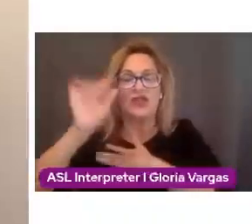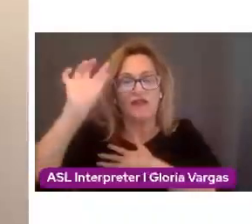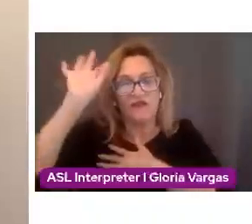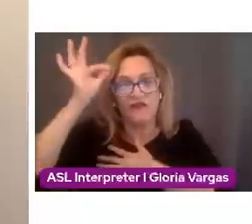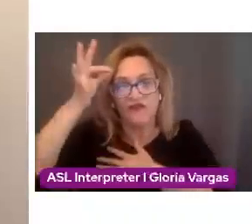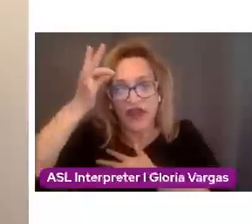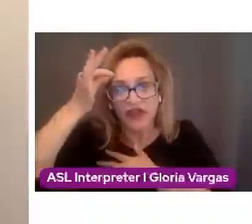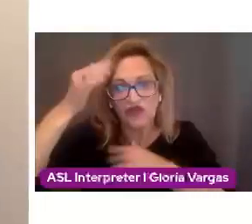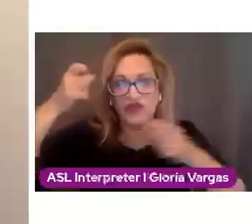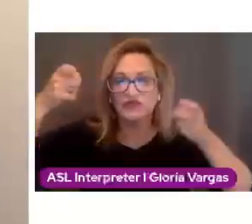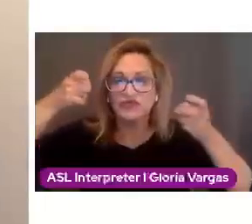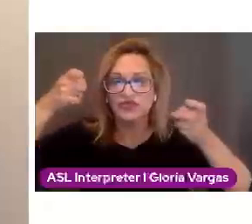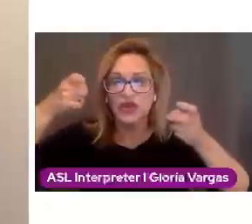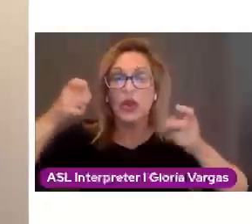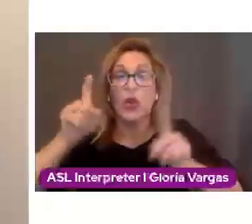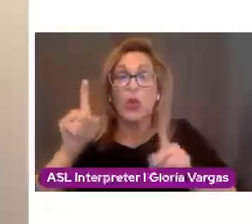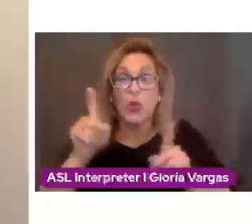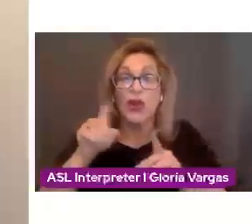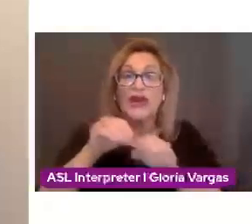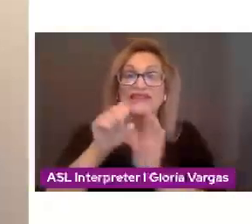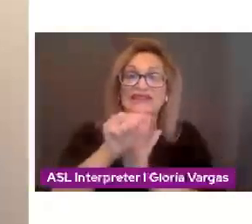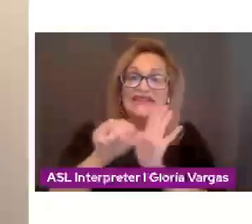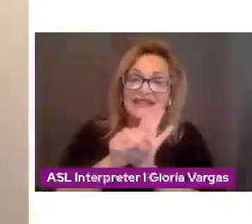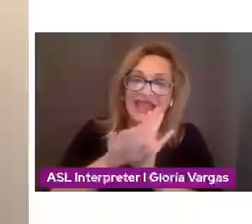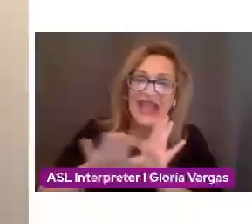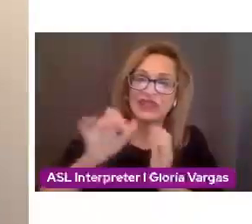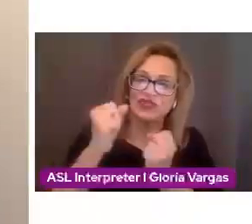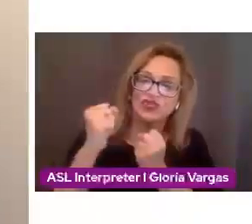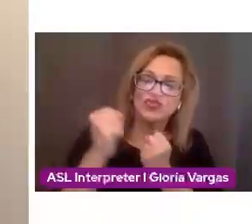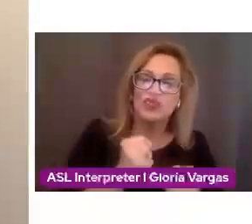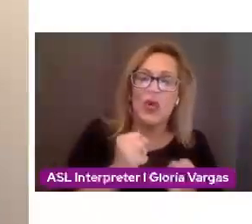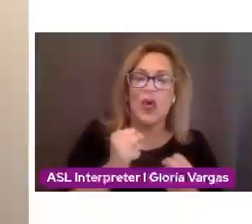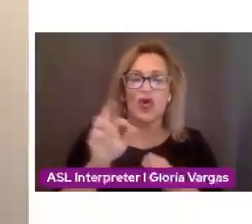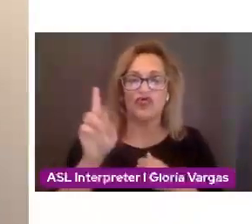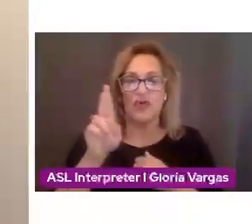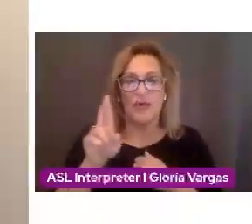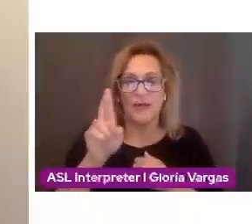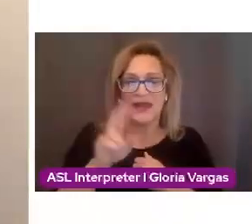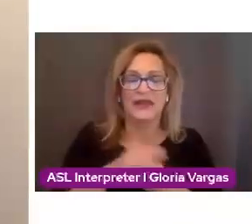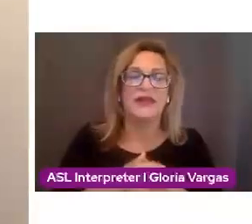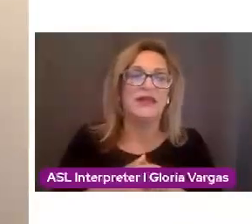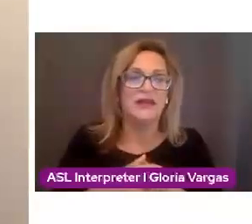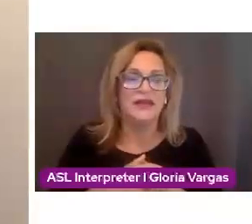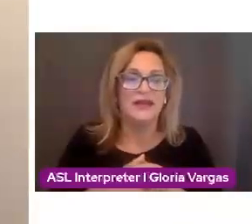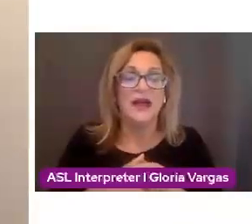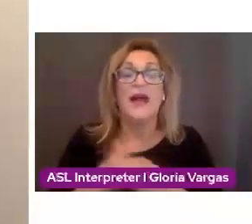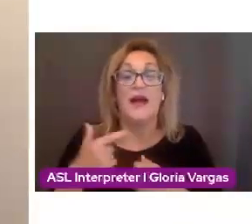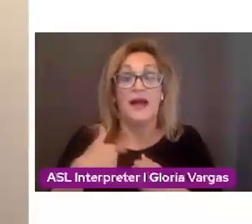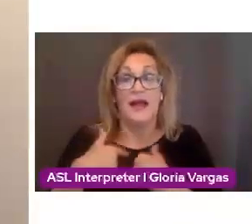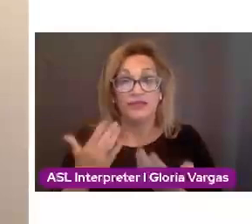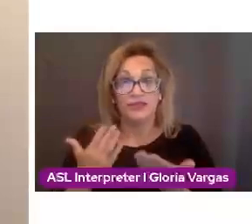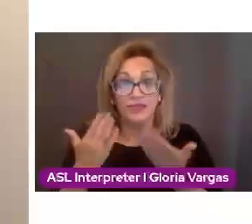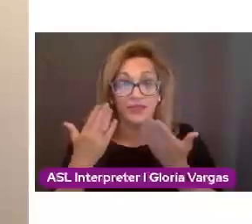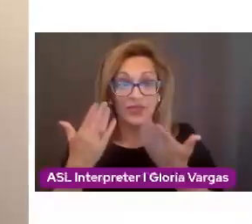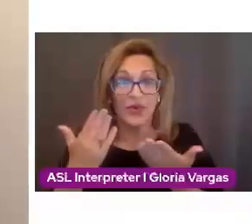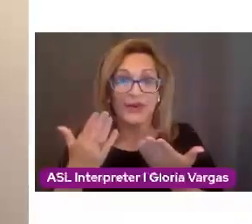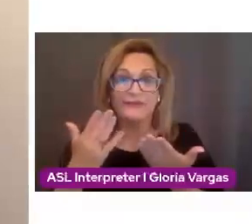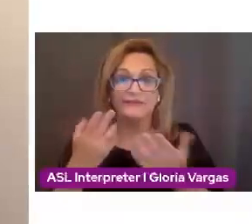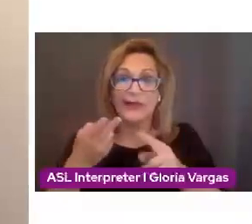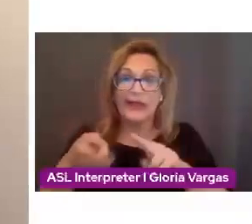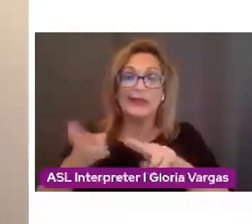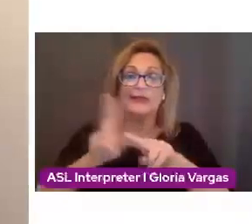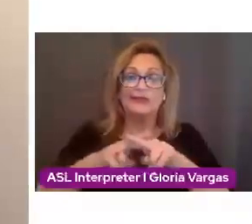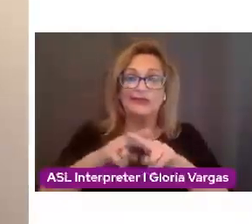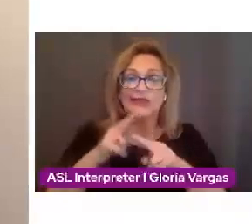federal jurisdiction in red states. I have brought up, for example, the prospects of increasing